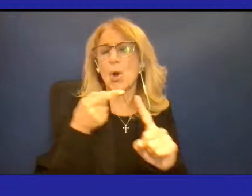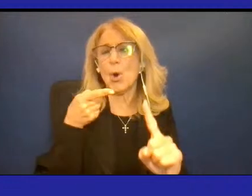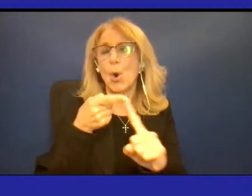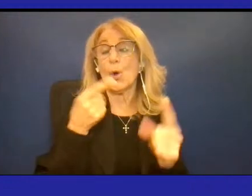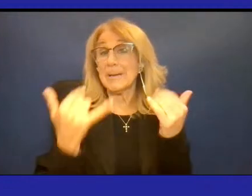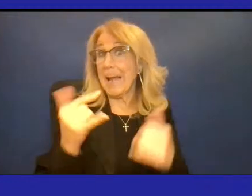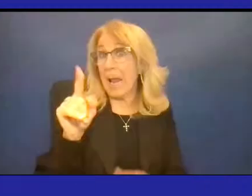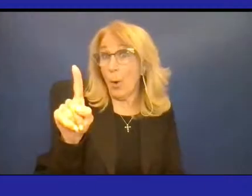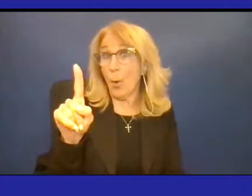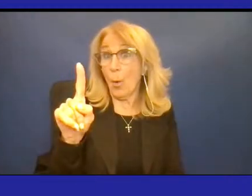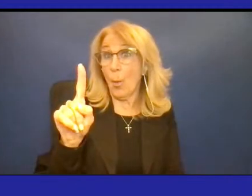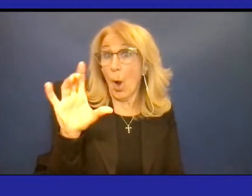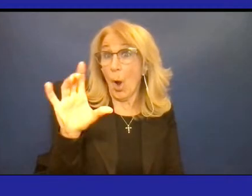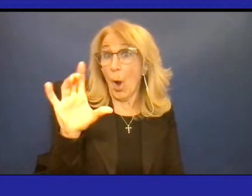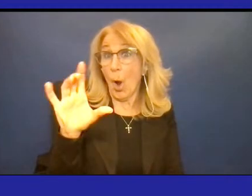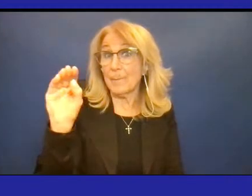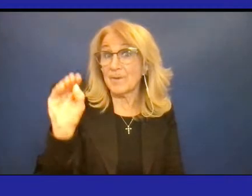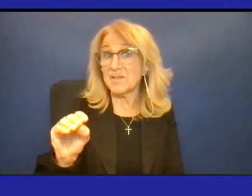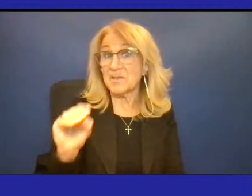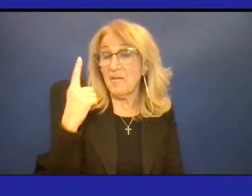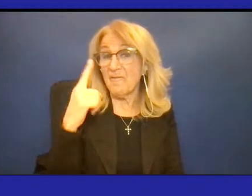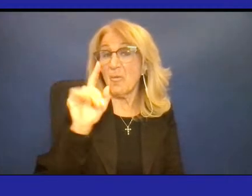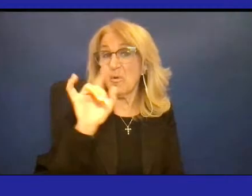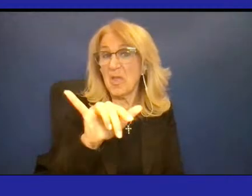100% for this prelim phase.